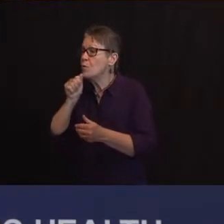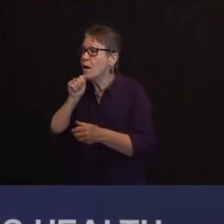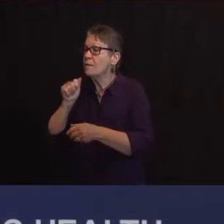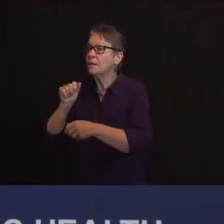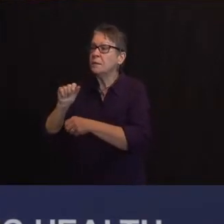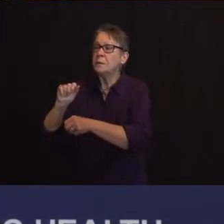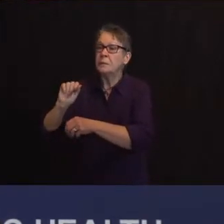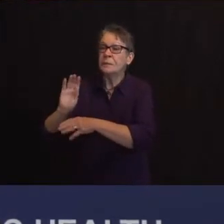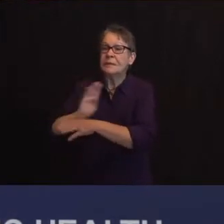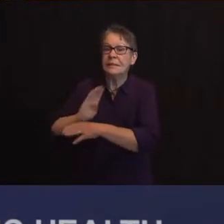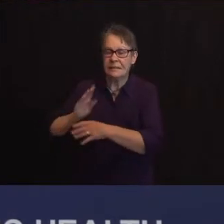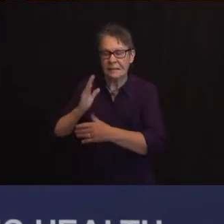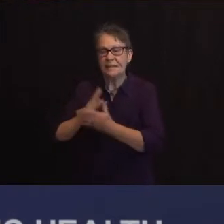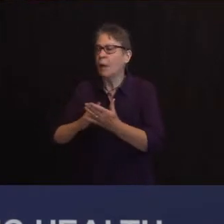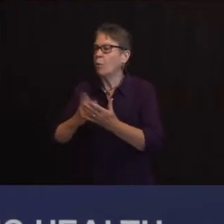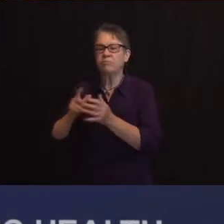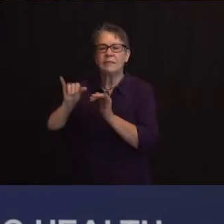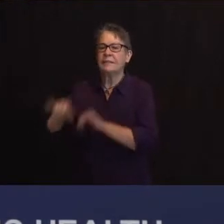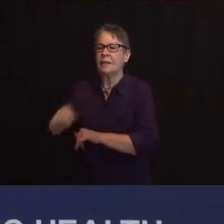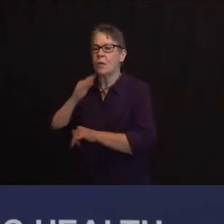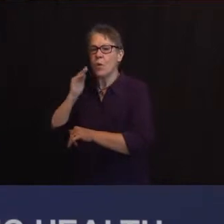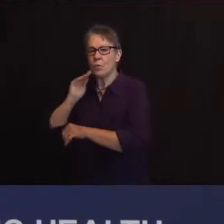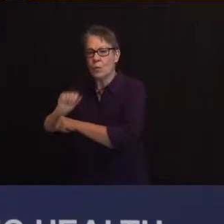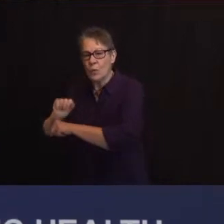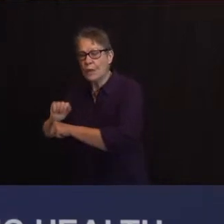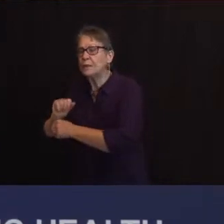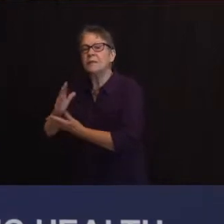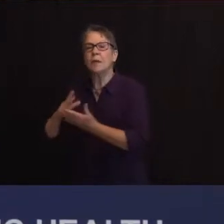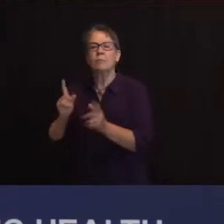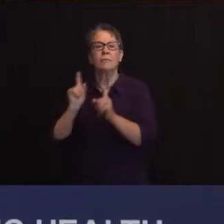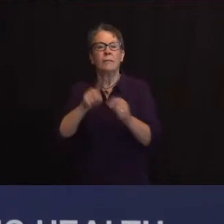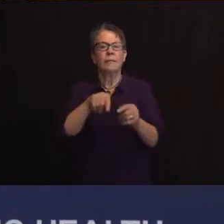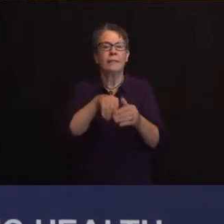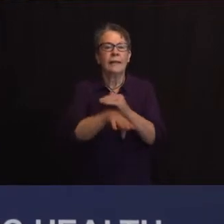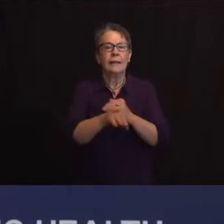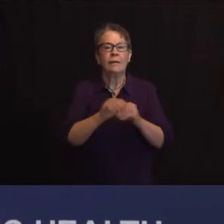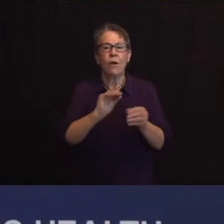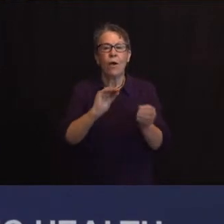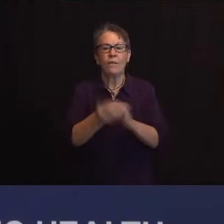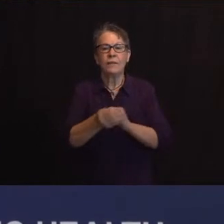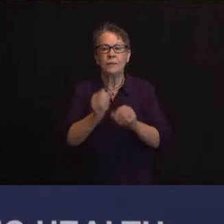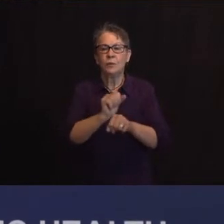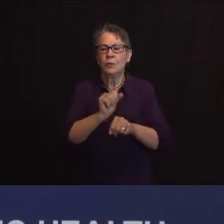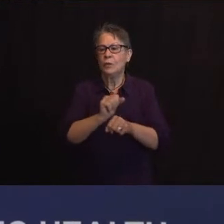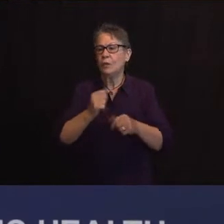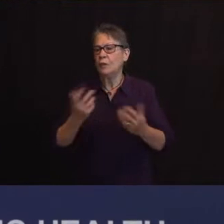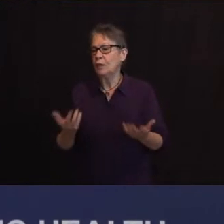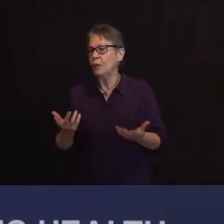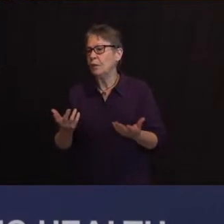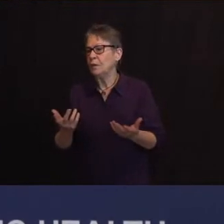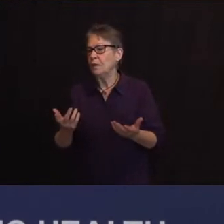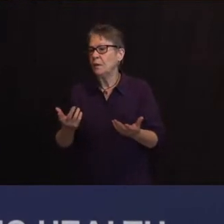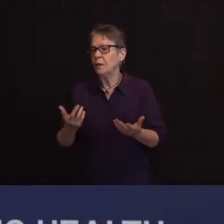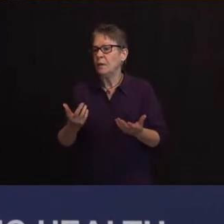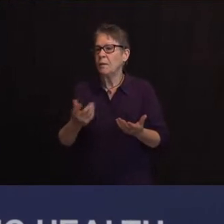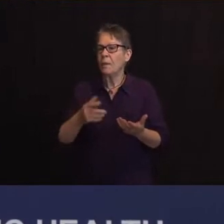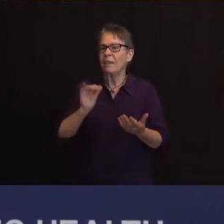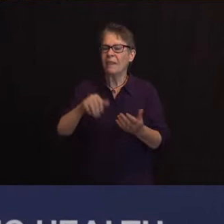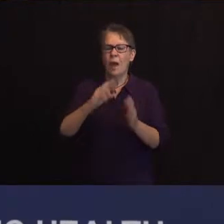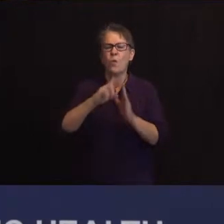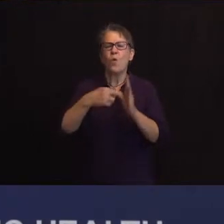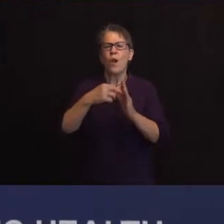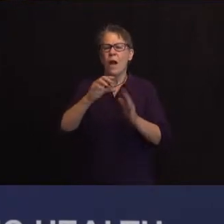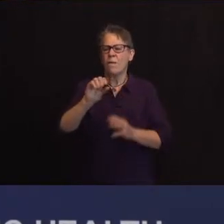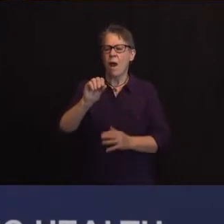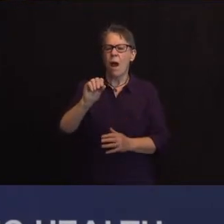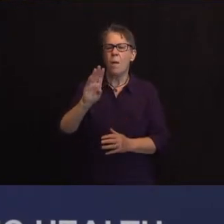The role, if your question is, does the role of ombudsman matter? The answer is yes, it matters. I've